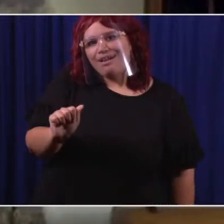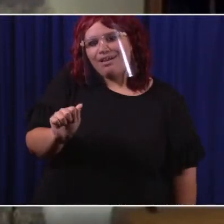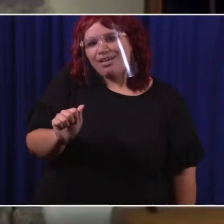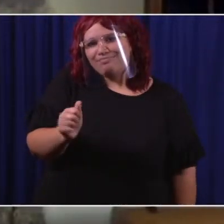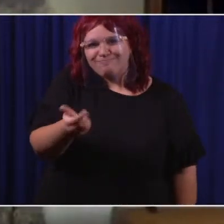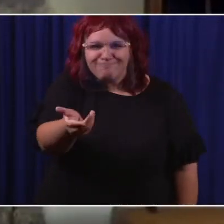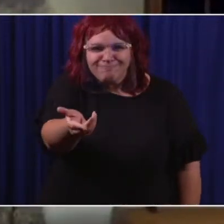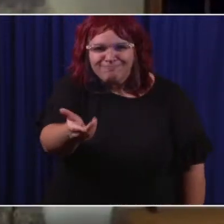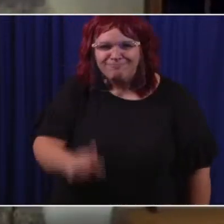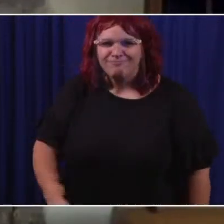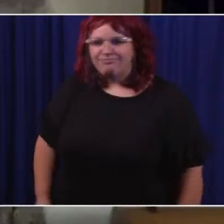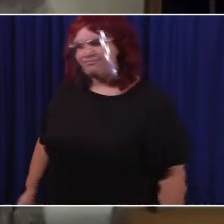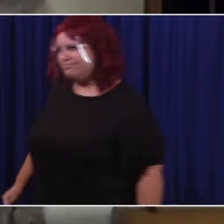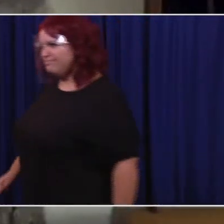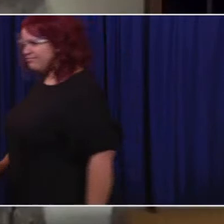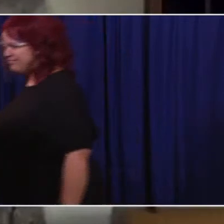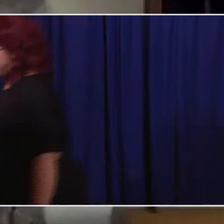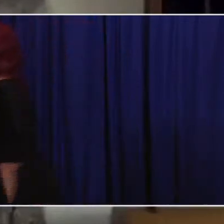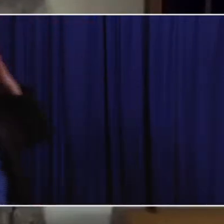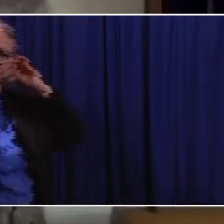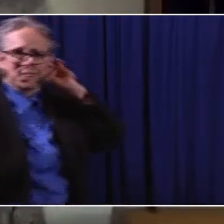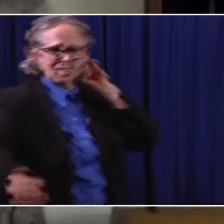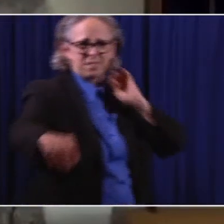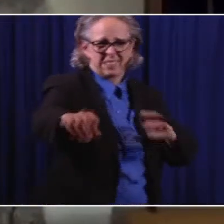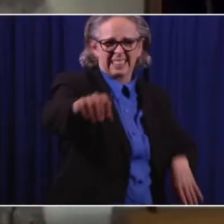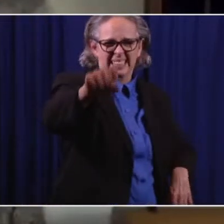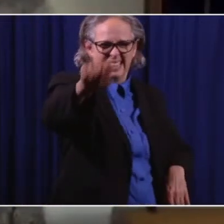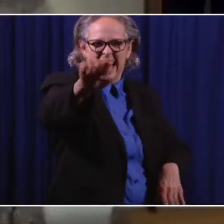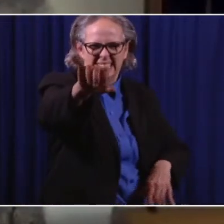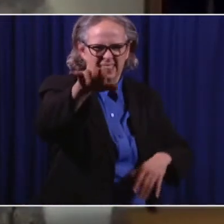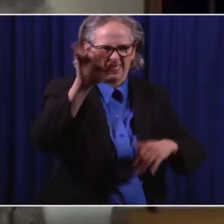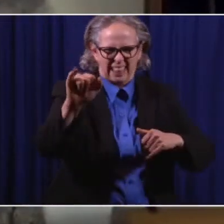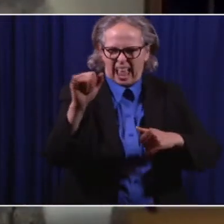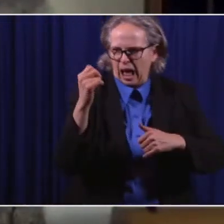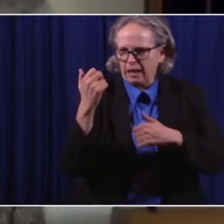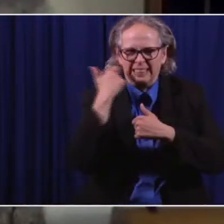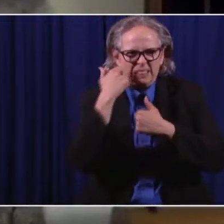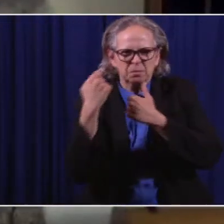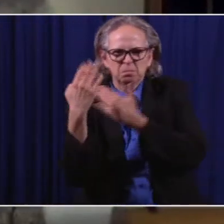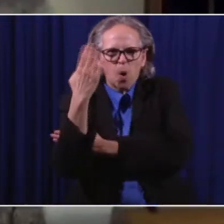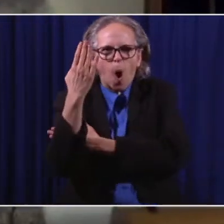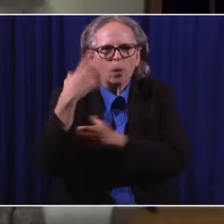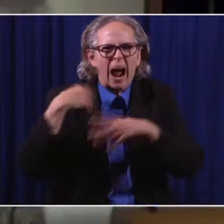a meeting this morning specifically about that. And,